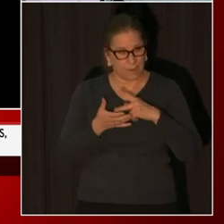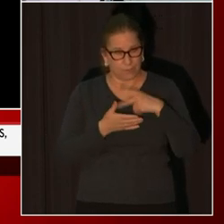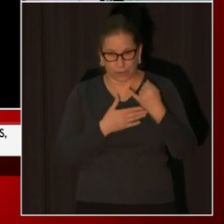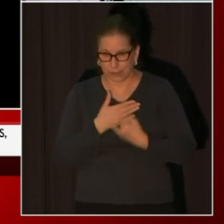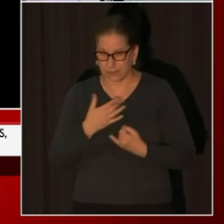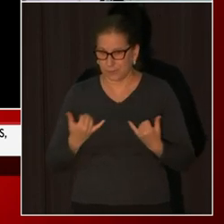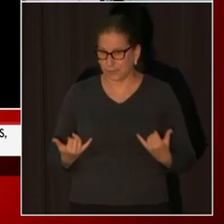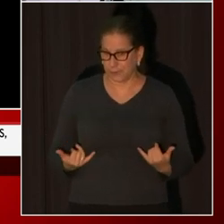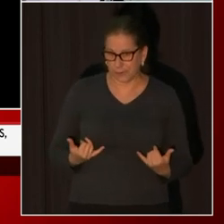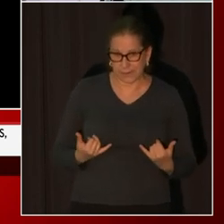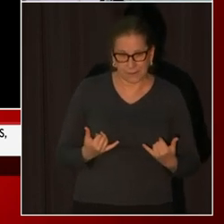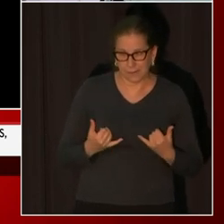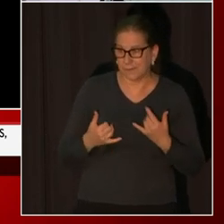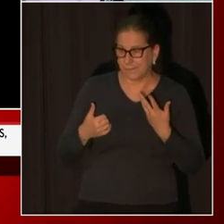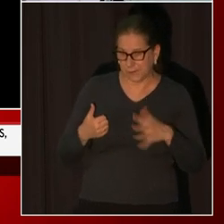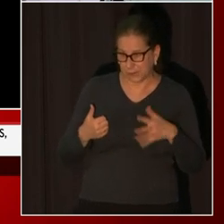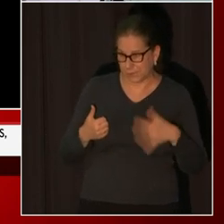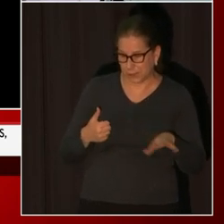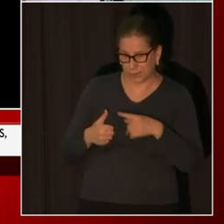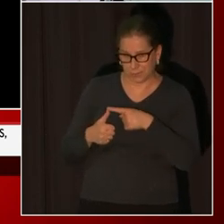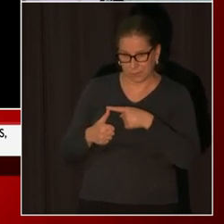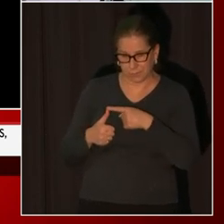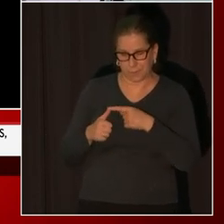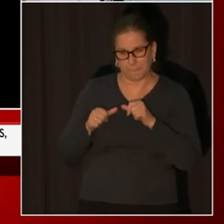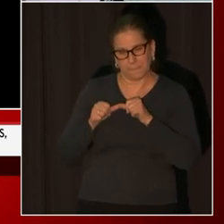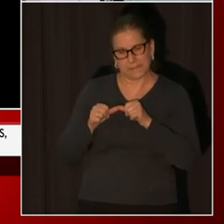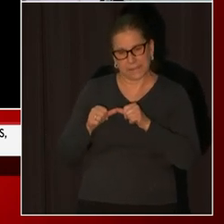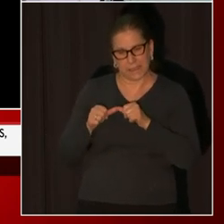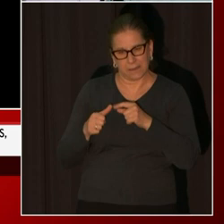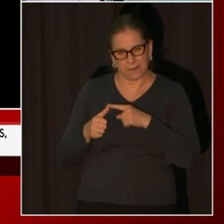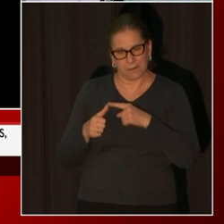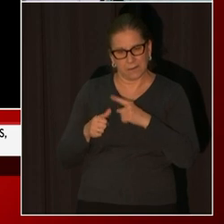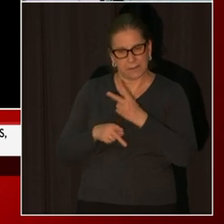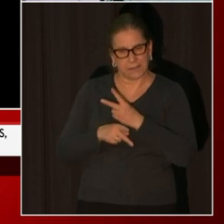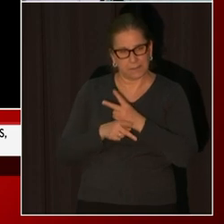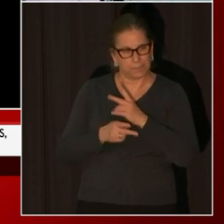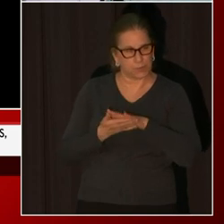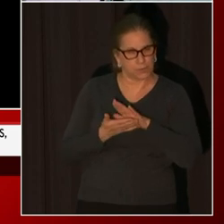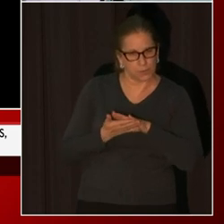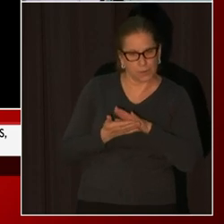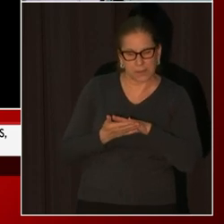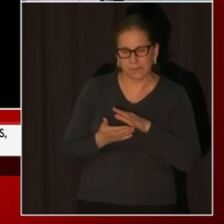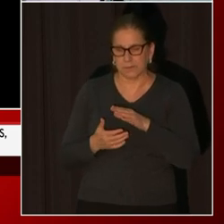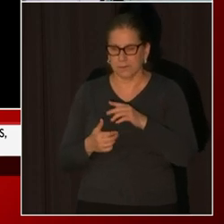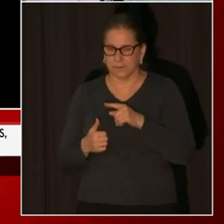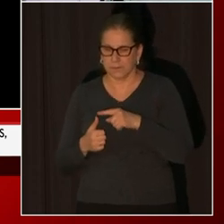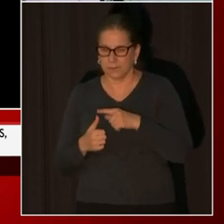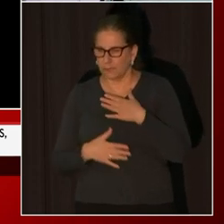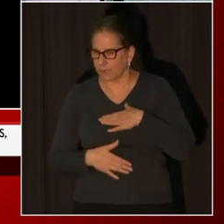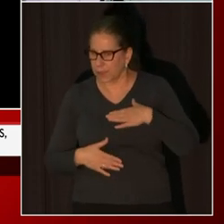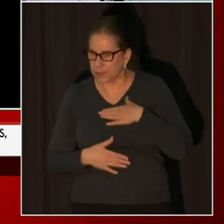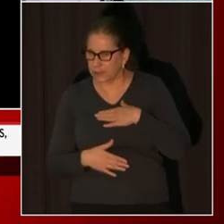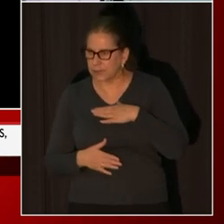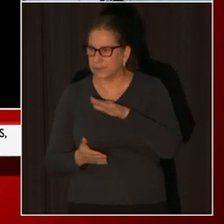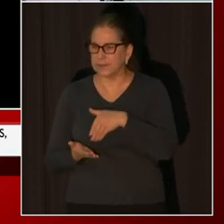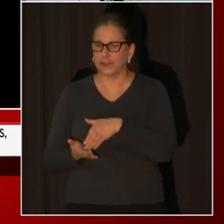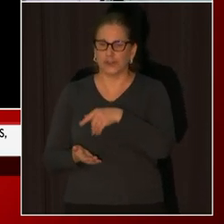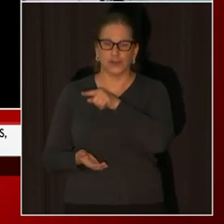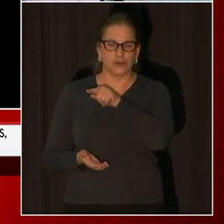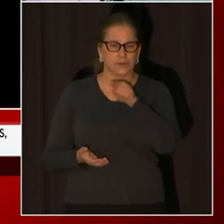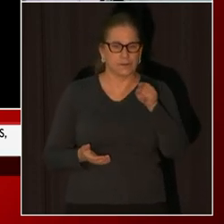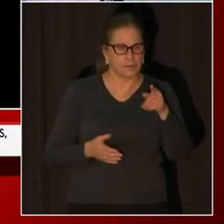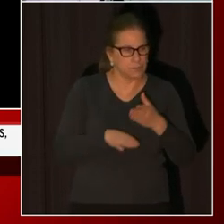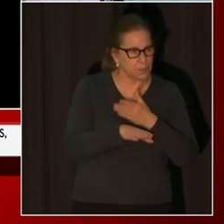on time. And that includes keeping all of our school and recreation center modernizations in their